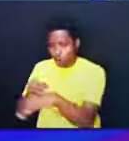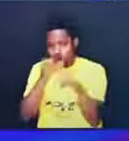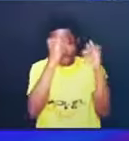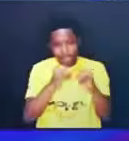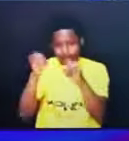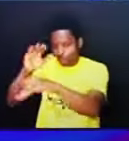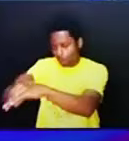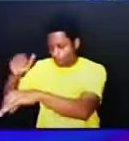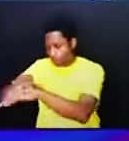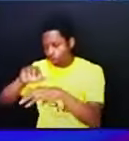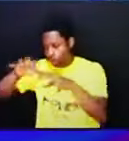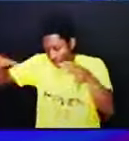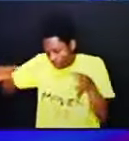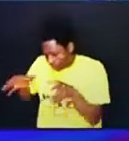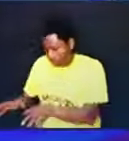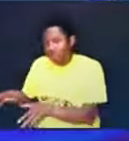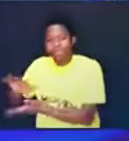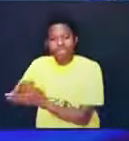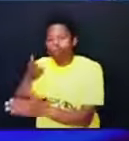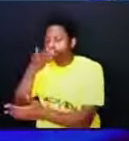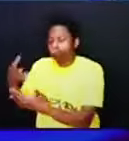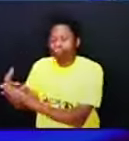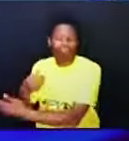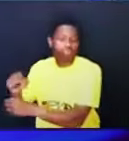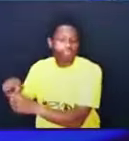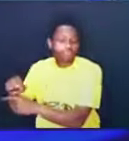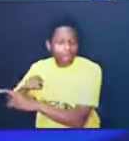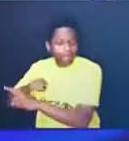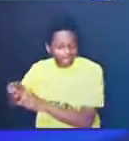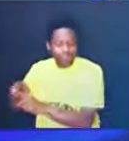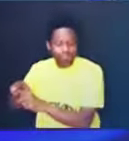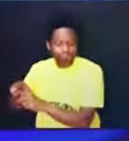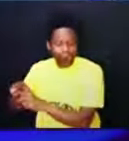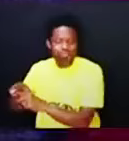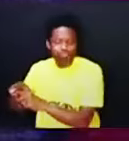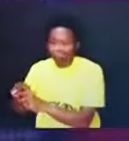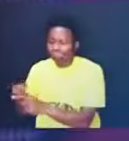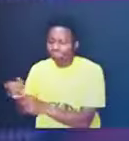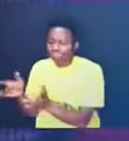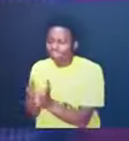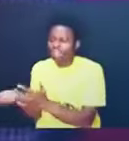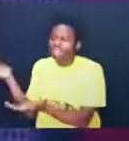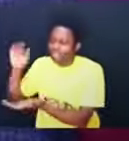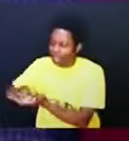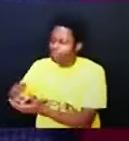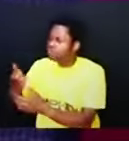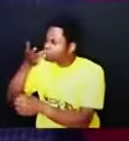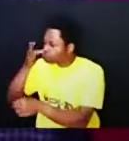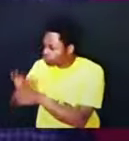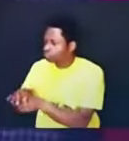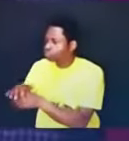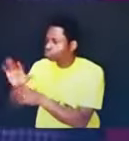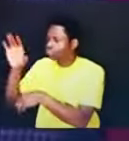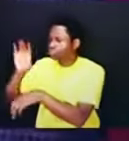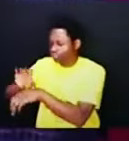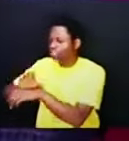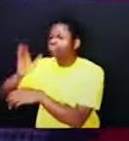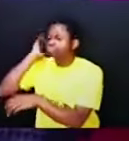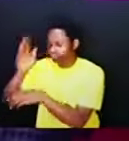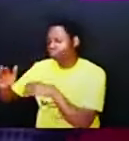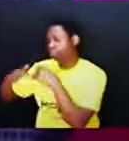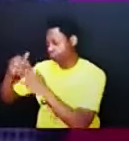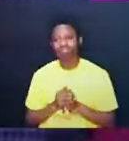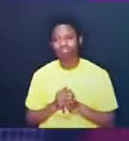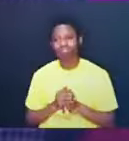sinners. He promised to build his church. So